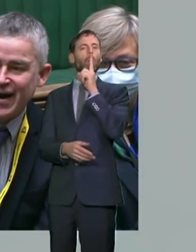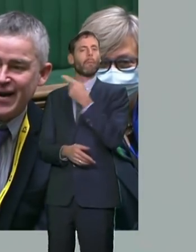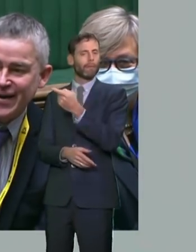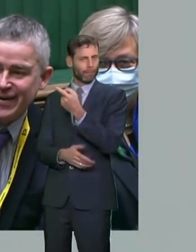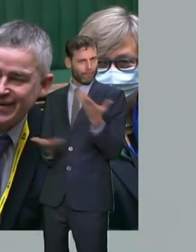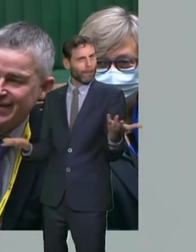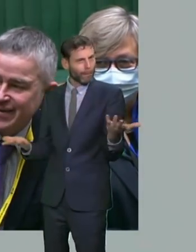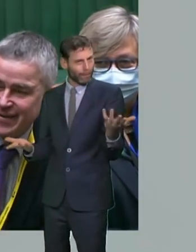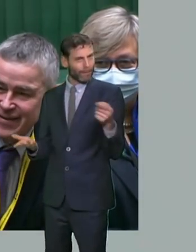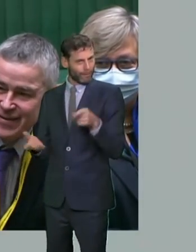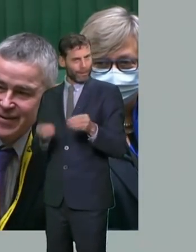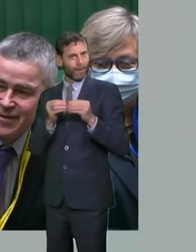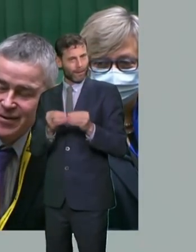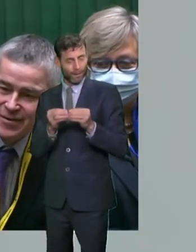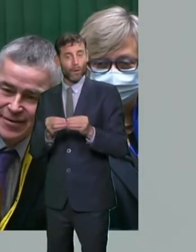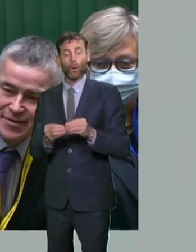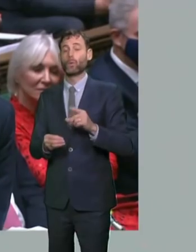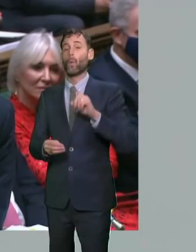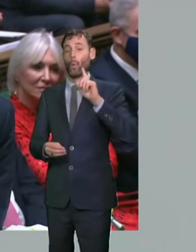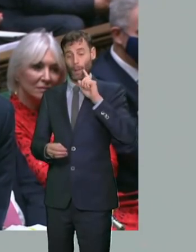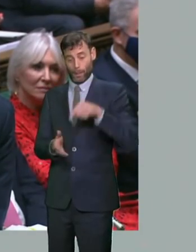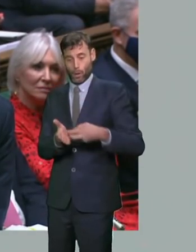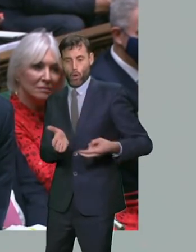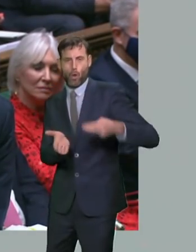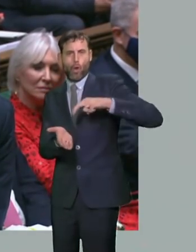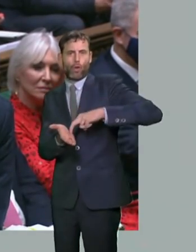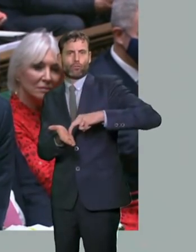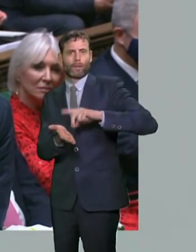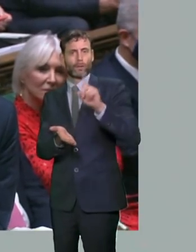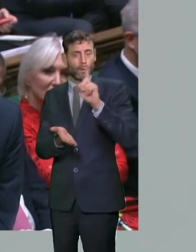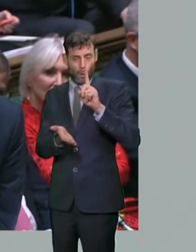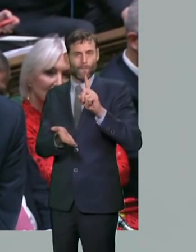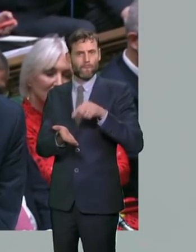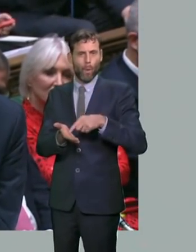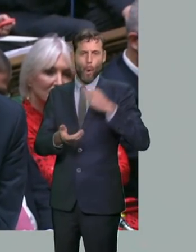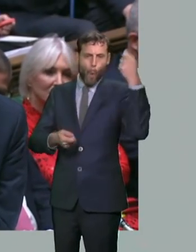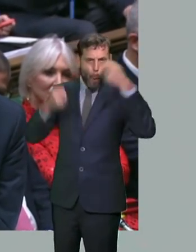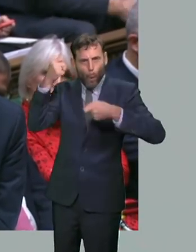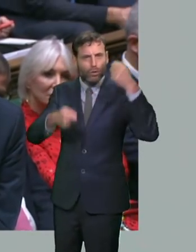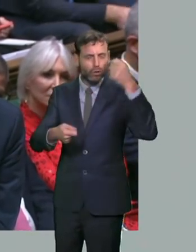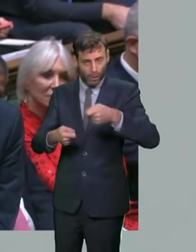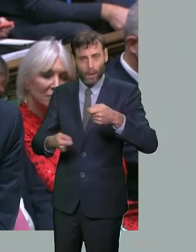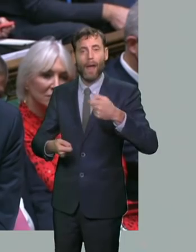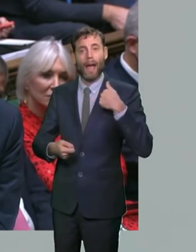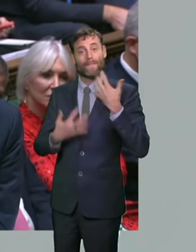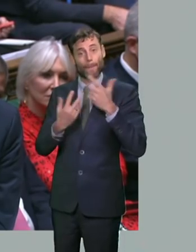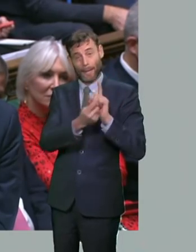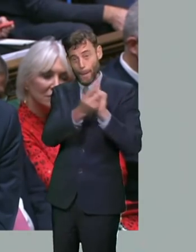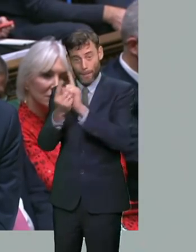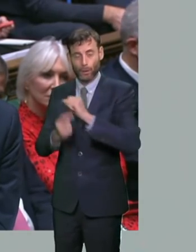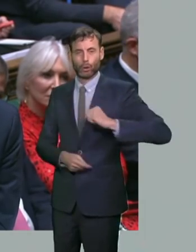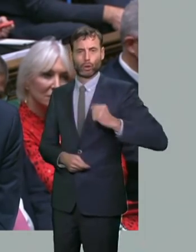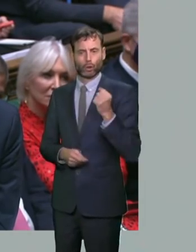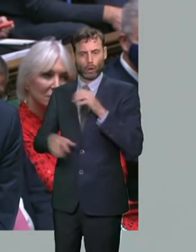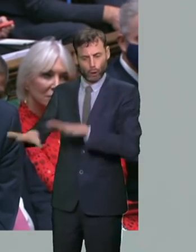to be sneezed at, Mr. Speaker, in the upcoming contract for difference auction. I've met representatives of Scottish Tidal Power. I